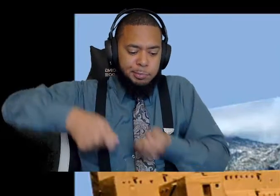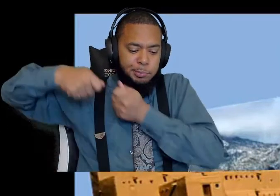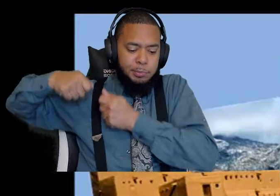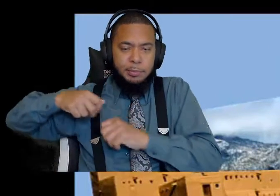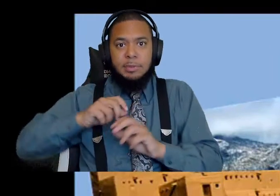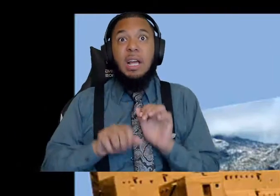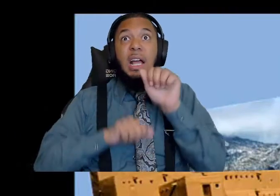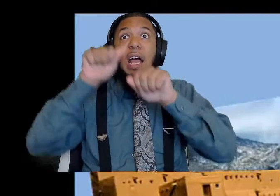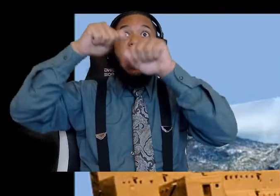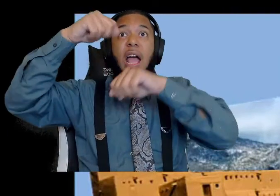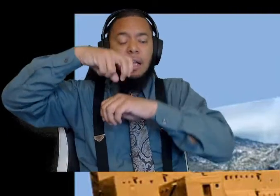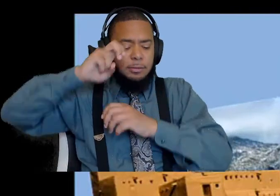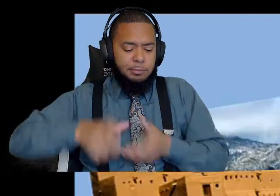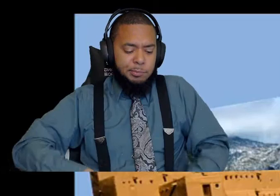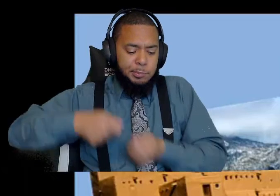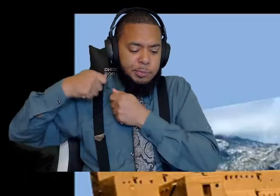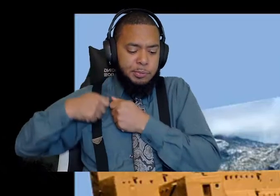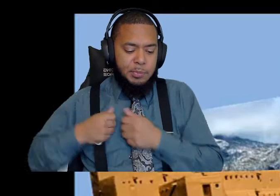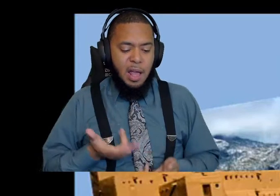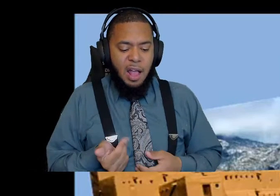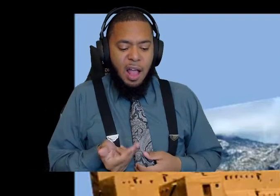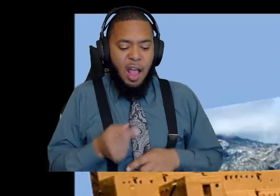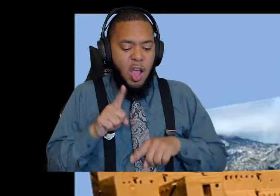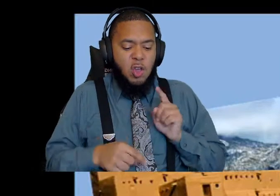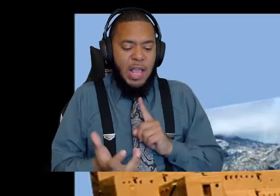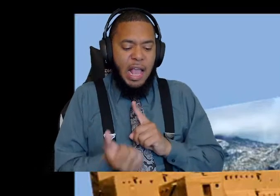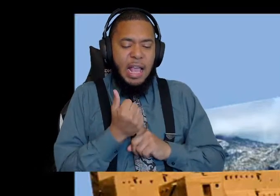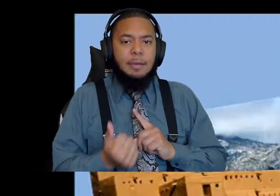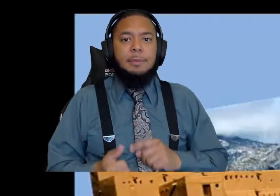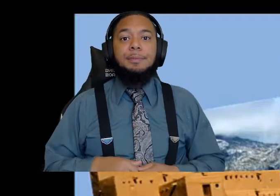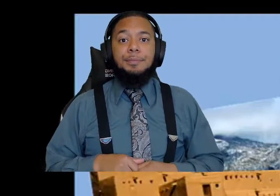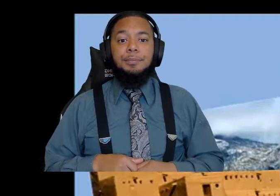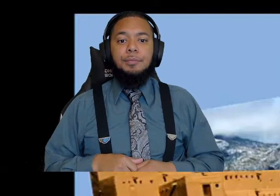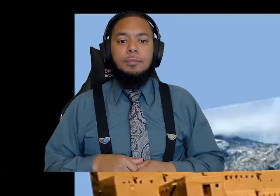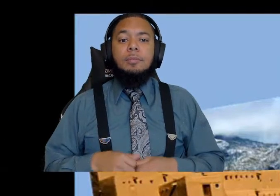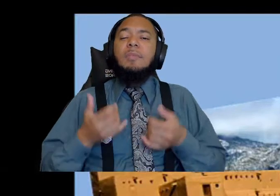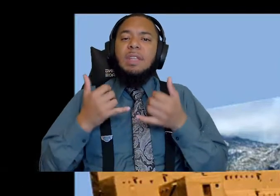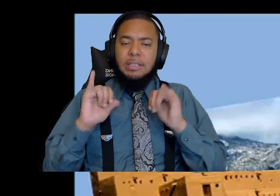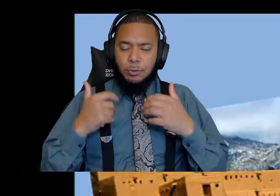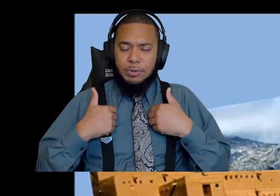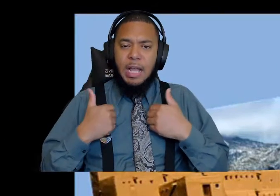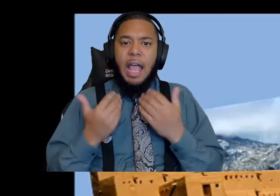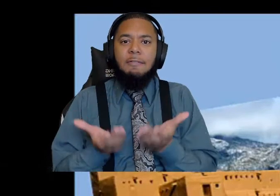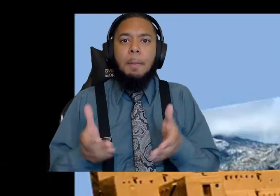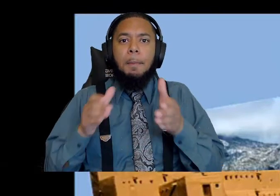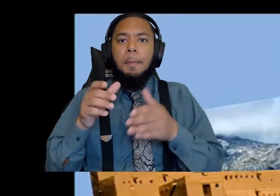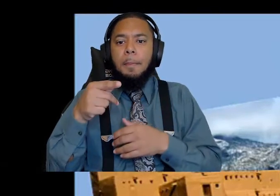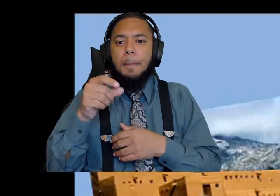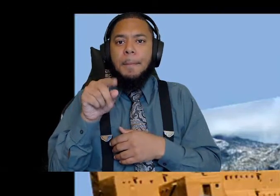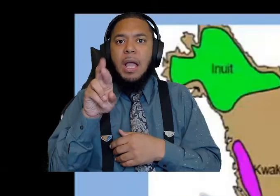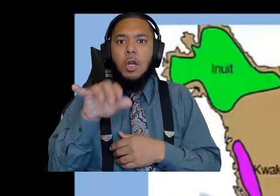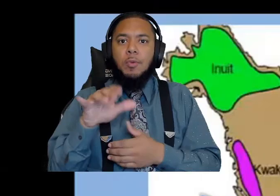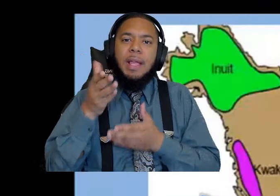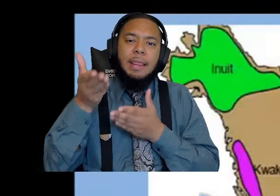you visit southwest United States today, you can still find Pueblo pottery in many places.